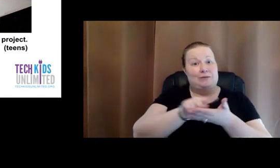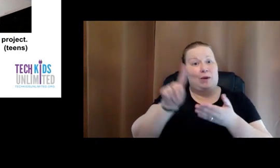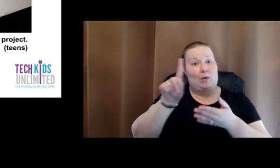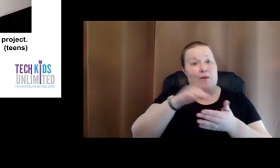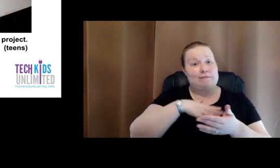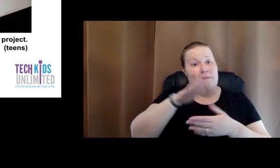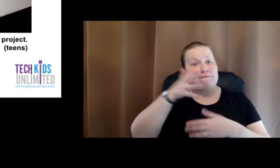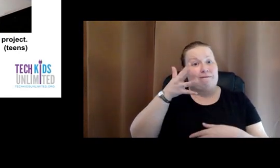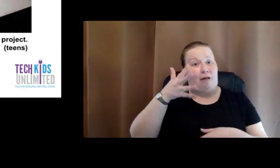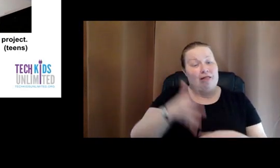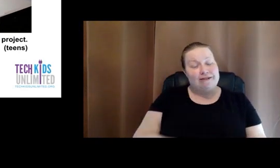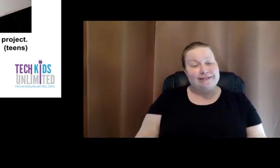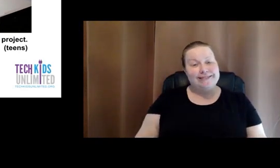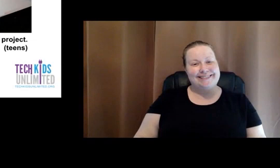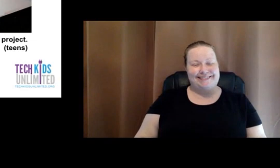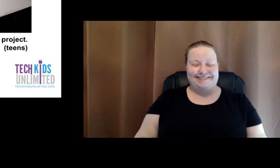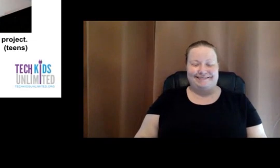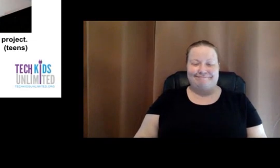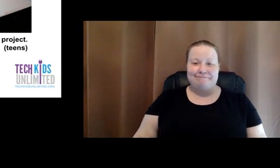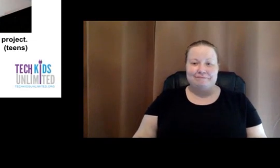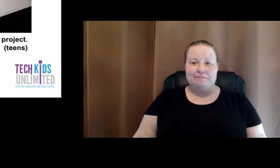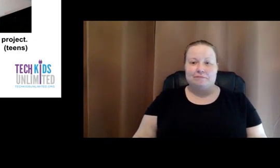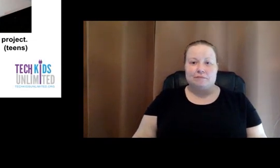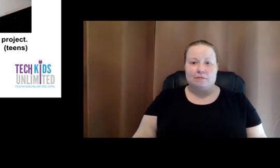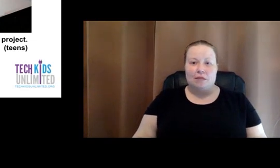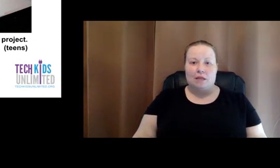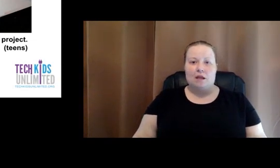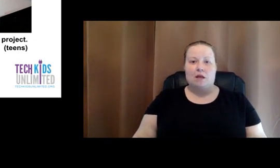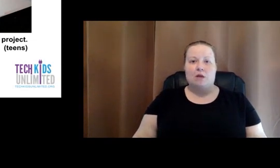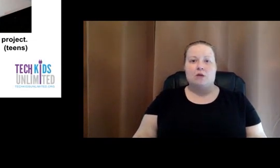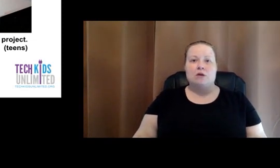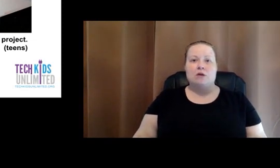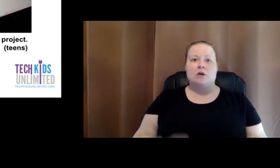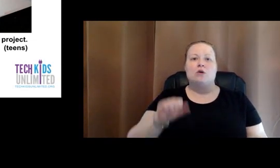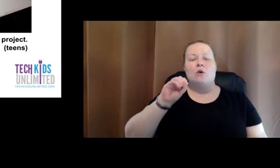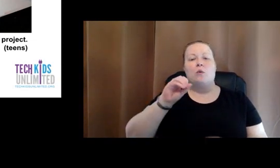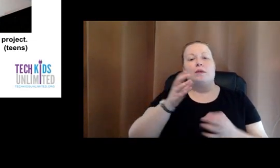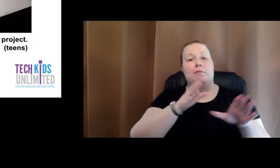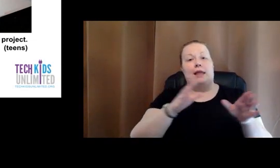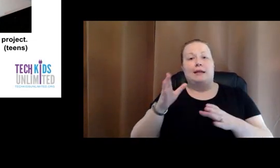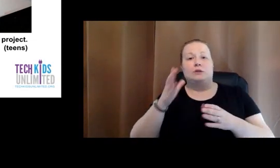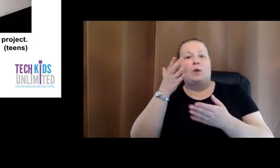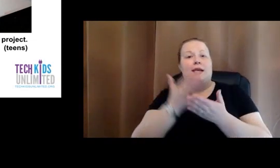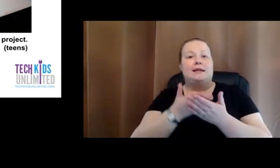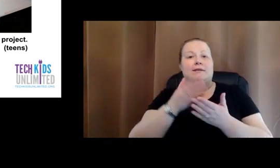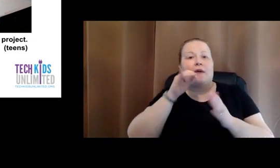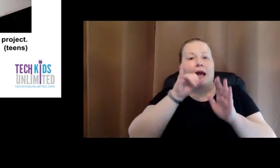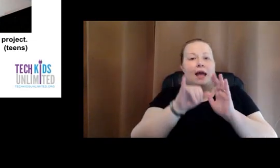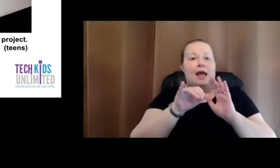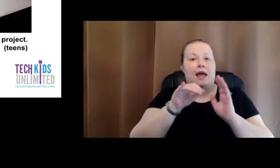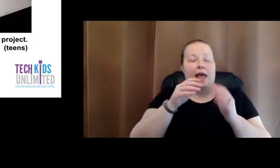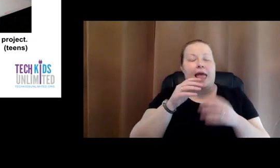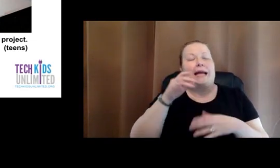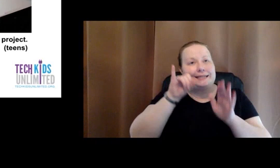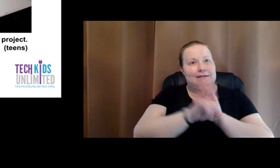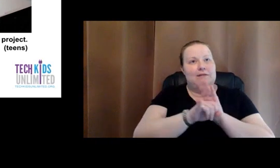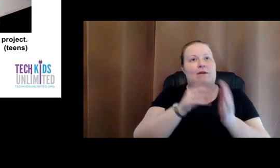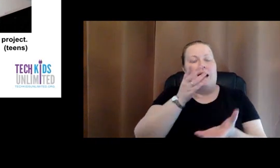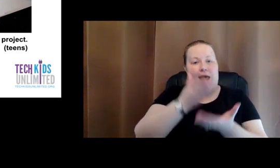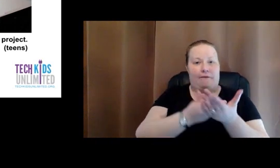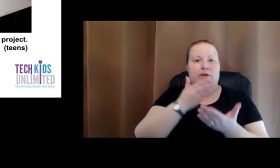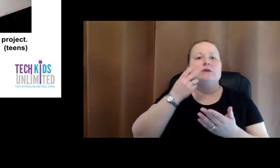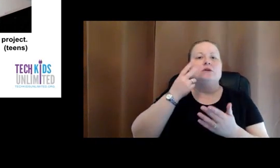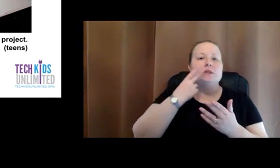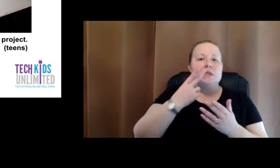$5? So the plan for the NSF is to identify the evidence to tell us which teaching methods are best